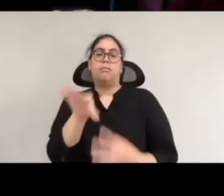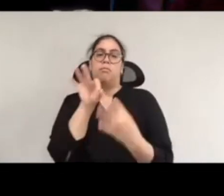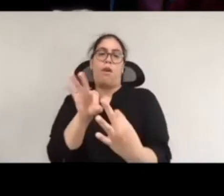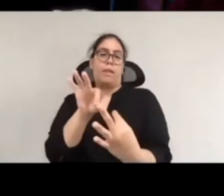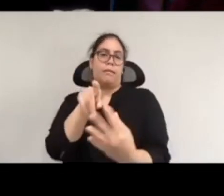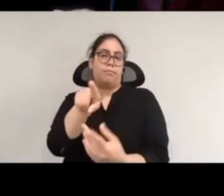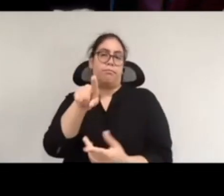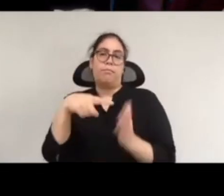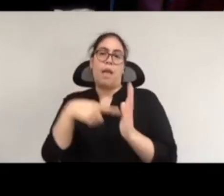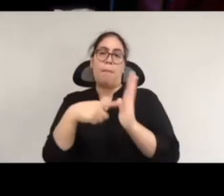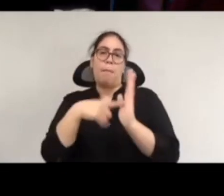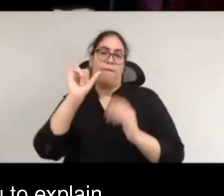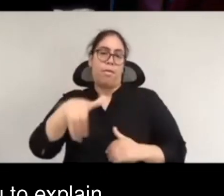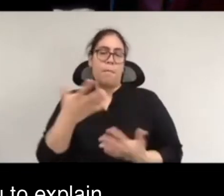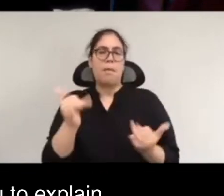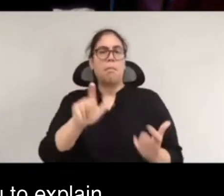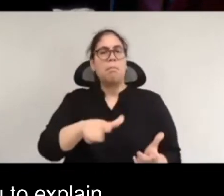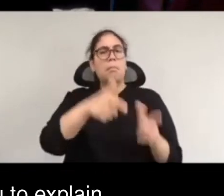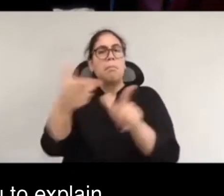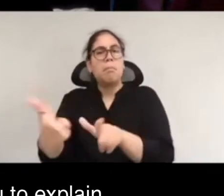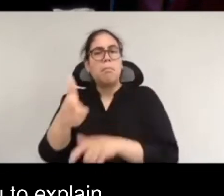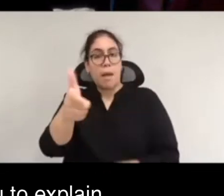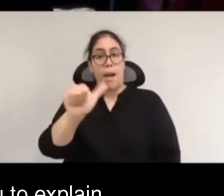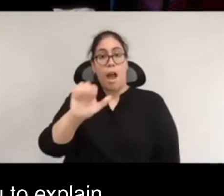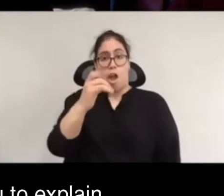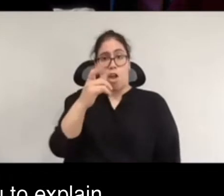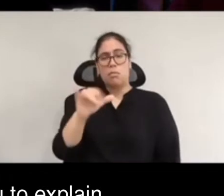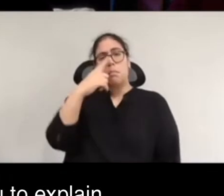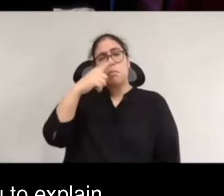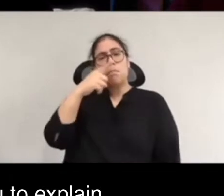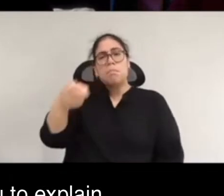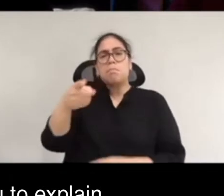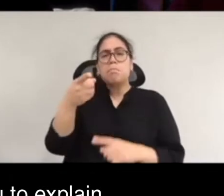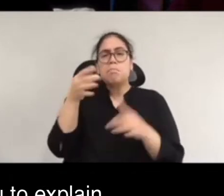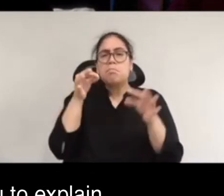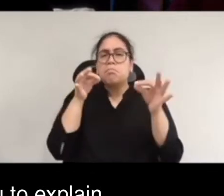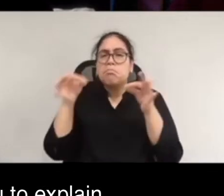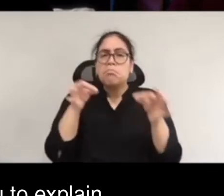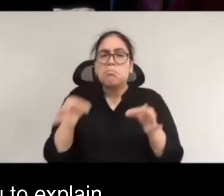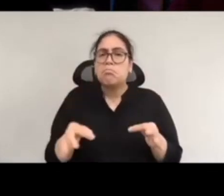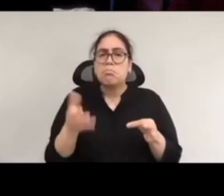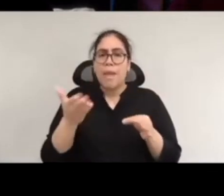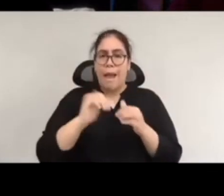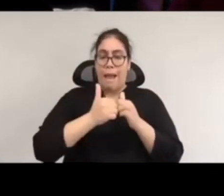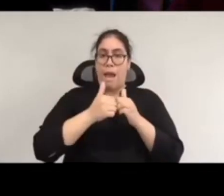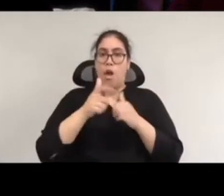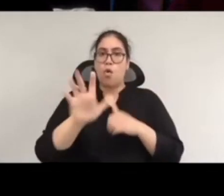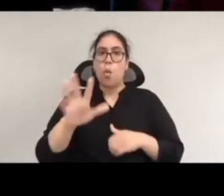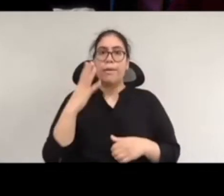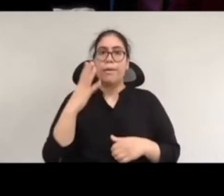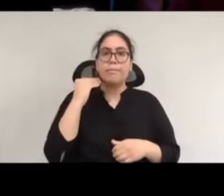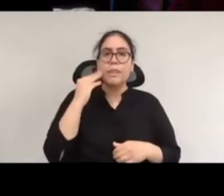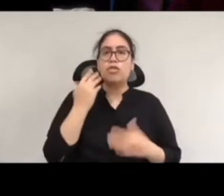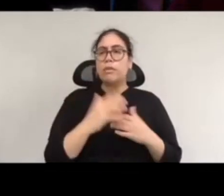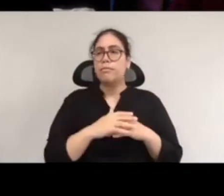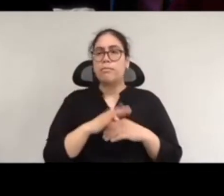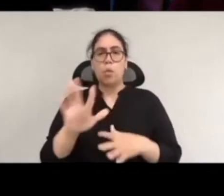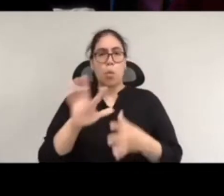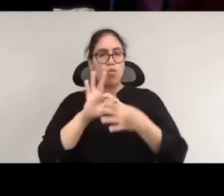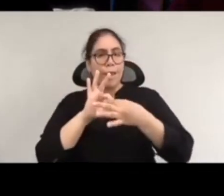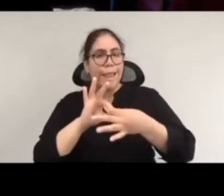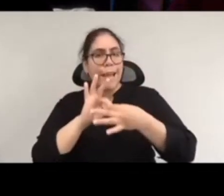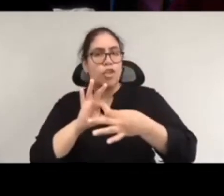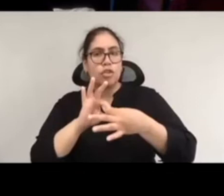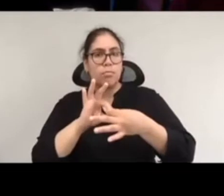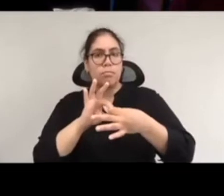I'm going to turn this over to Ashley, and I'd like you to explain how you've come to all of this, your particular relationship to